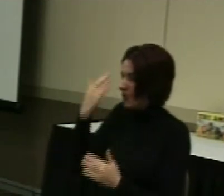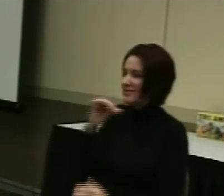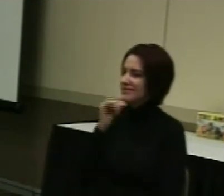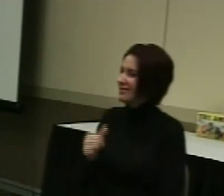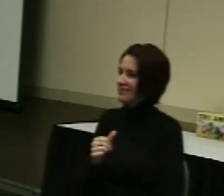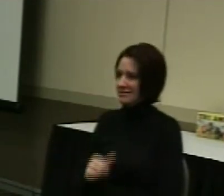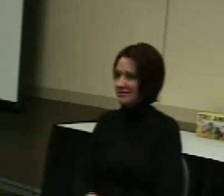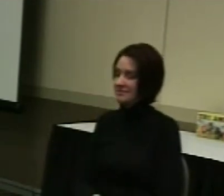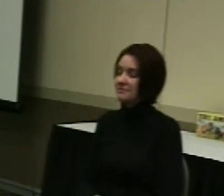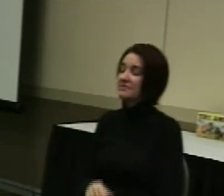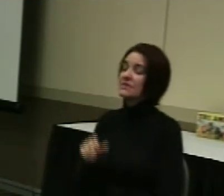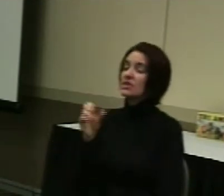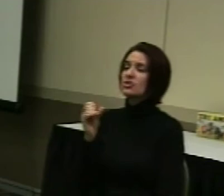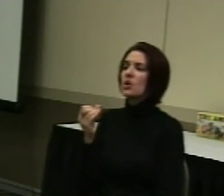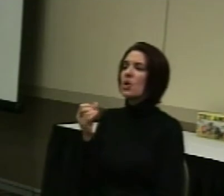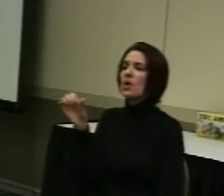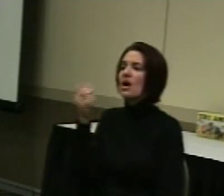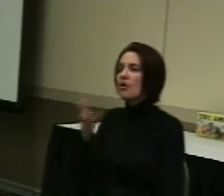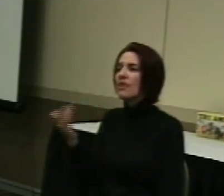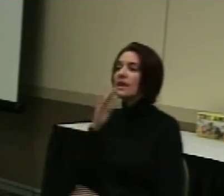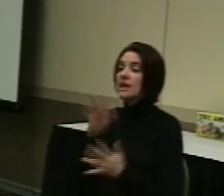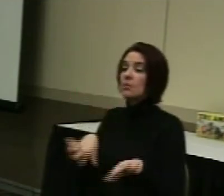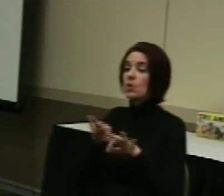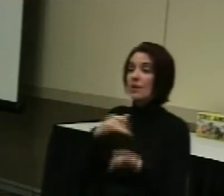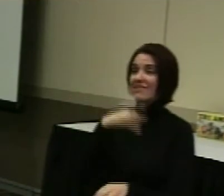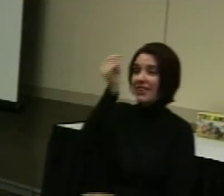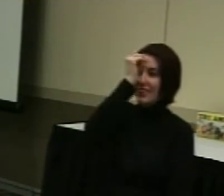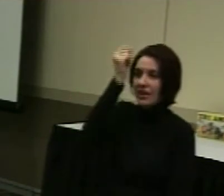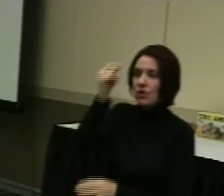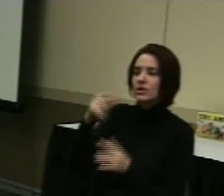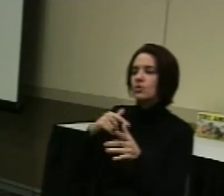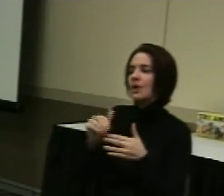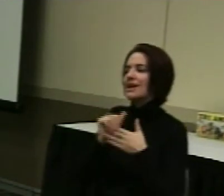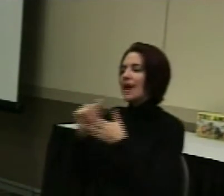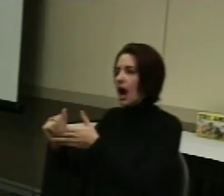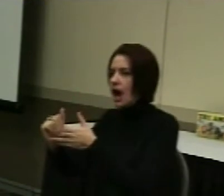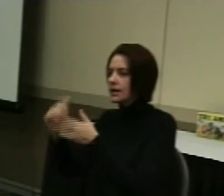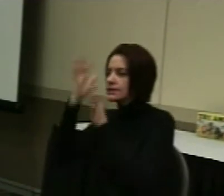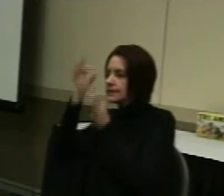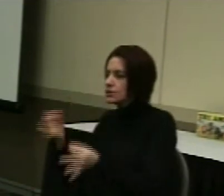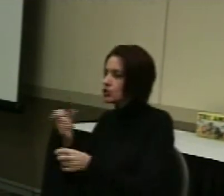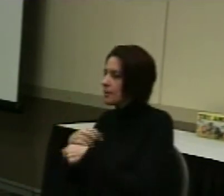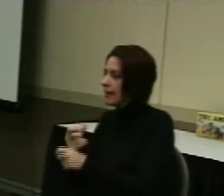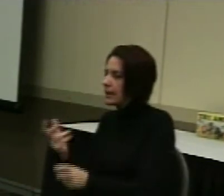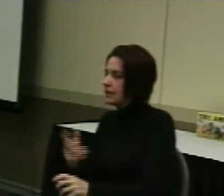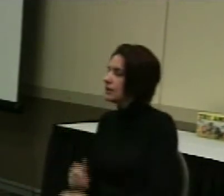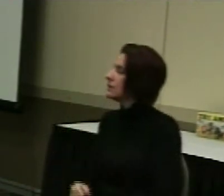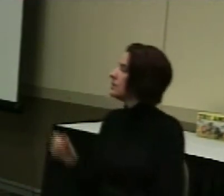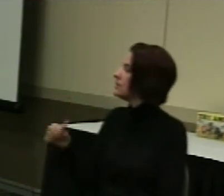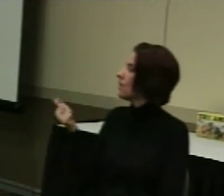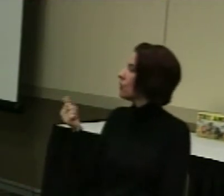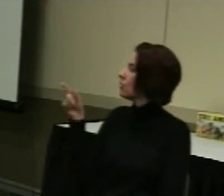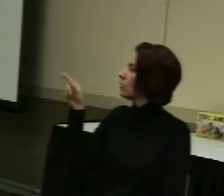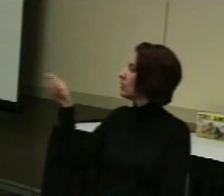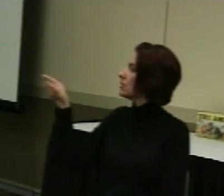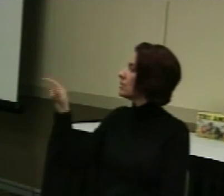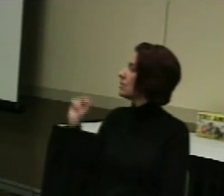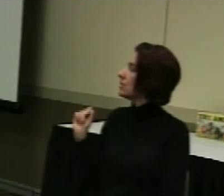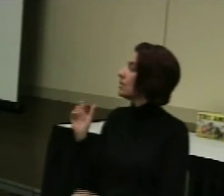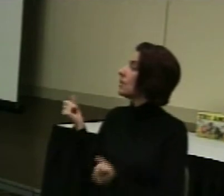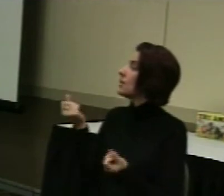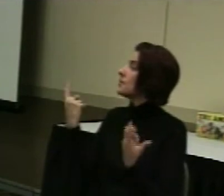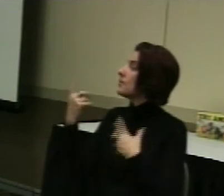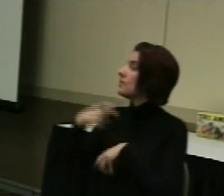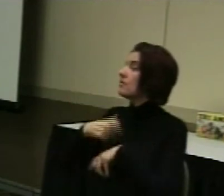observation regarding the importance of having a theory base to guide our thinking and our decision making? Thank you. A lot of times in Dev